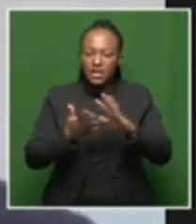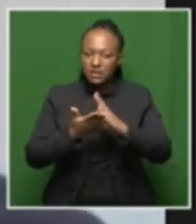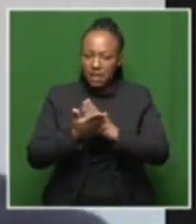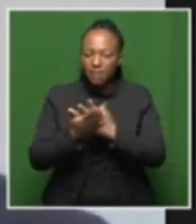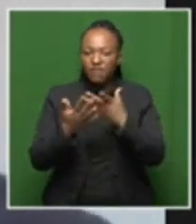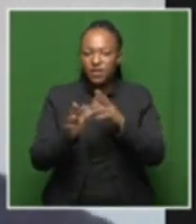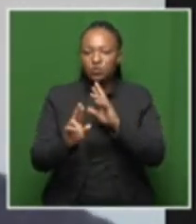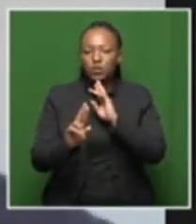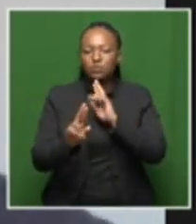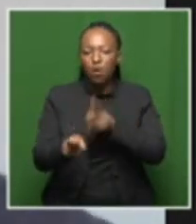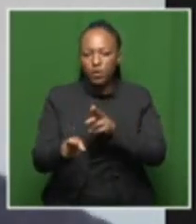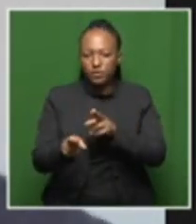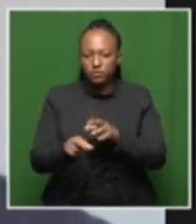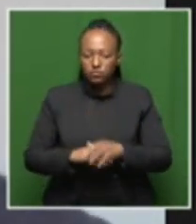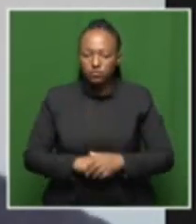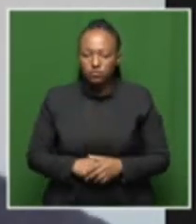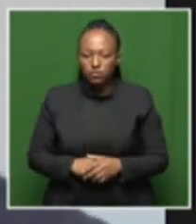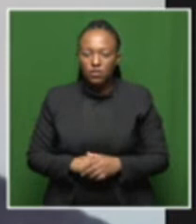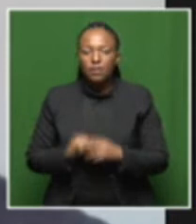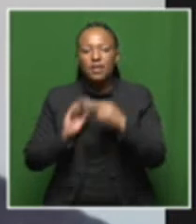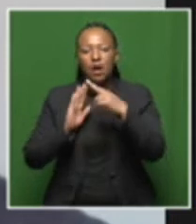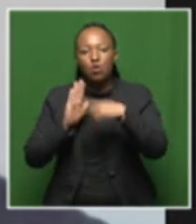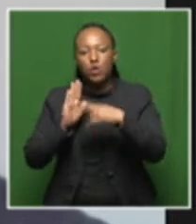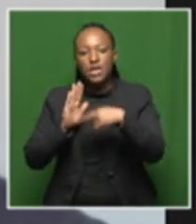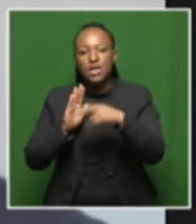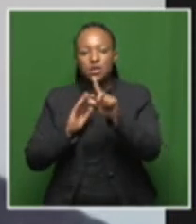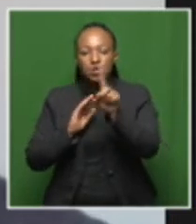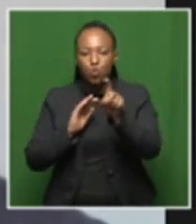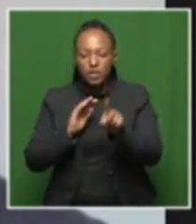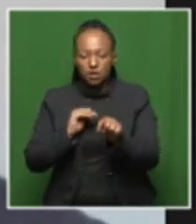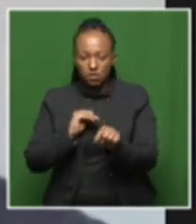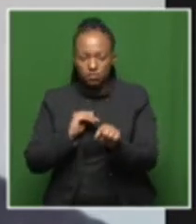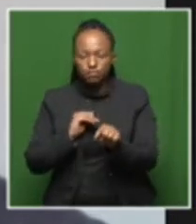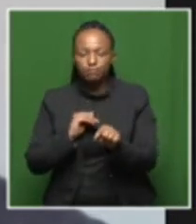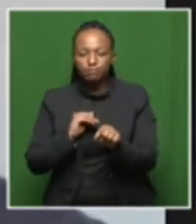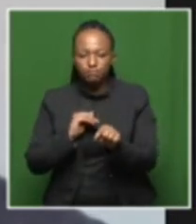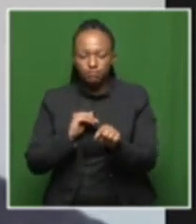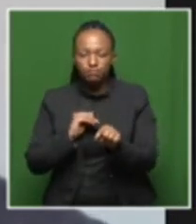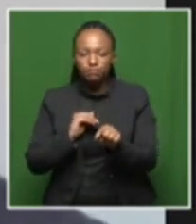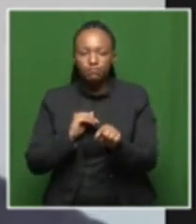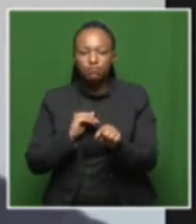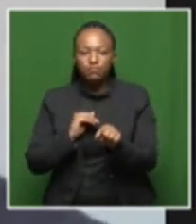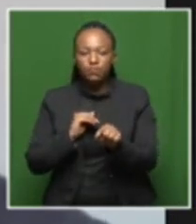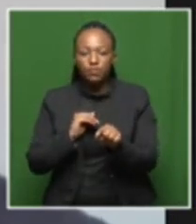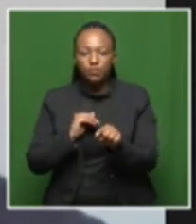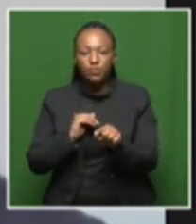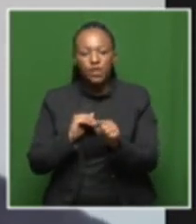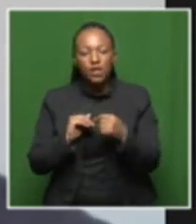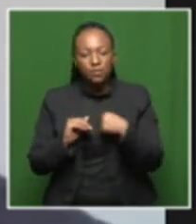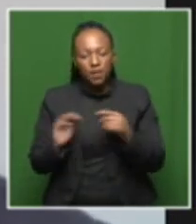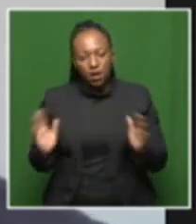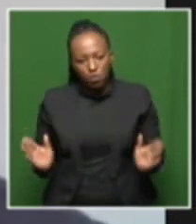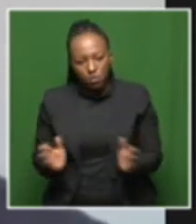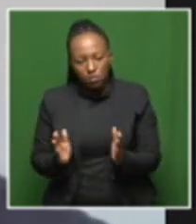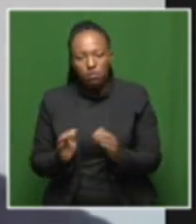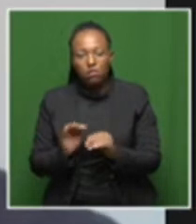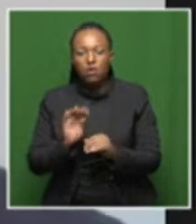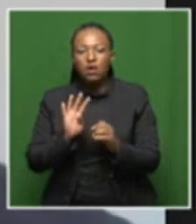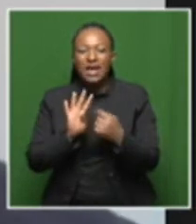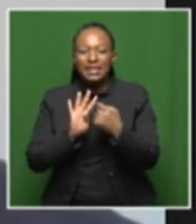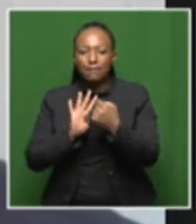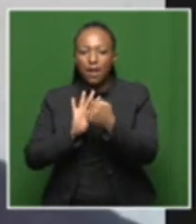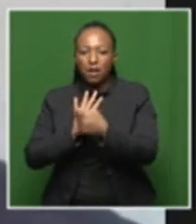those. I will just proceed and read out some of the questions, and I would really encourage our panelists to